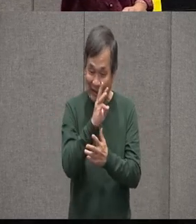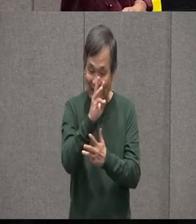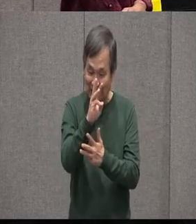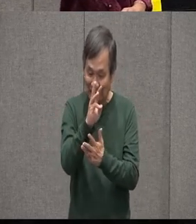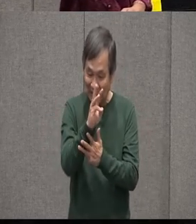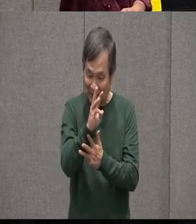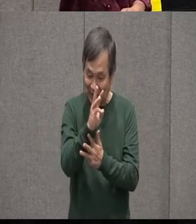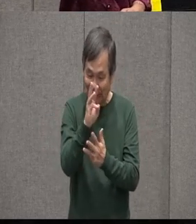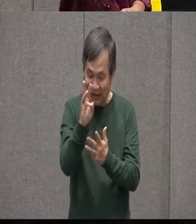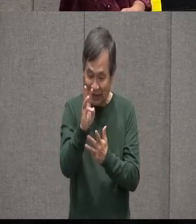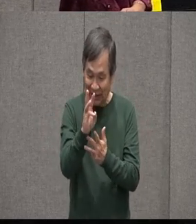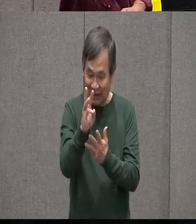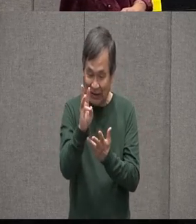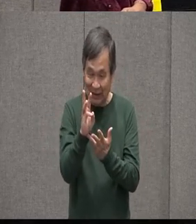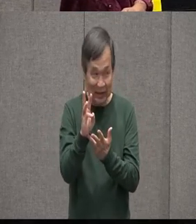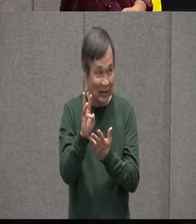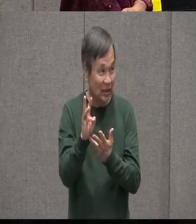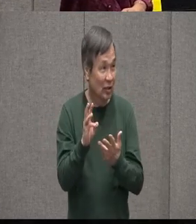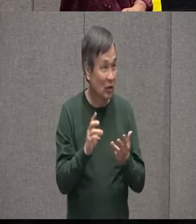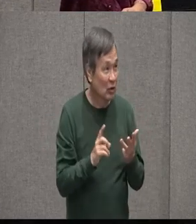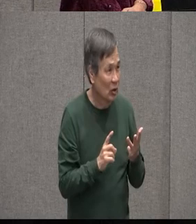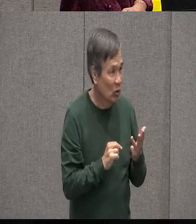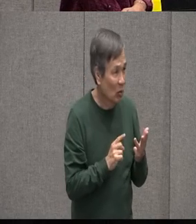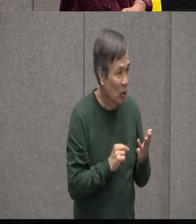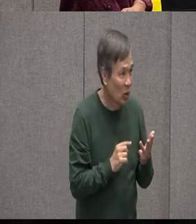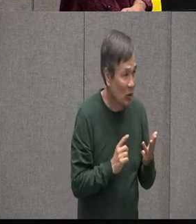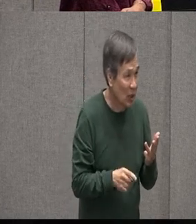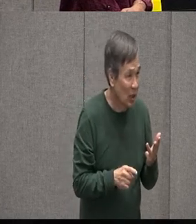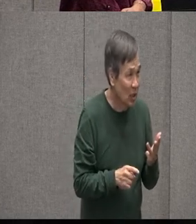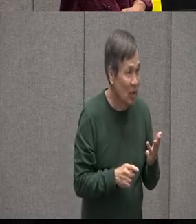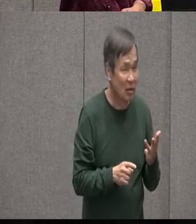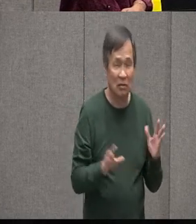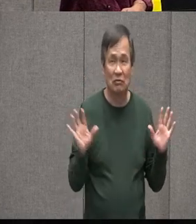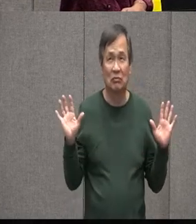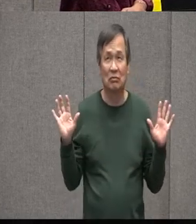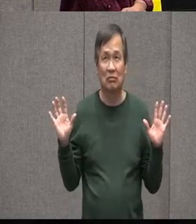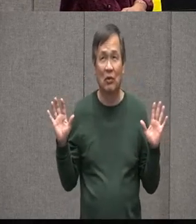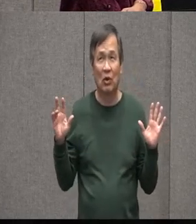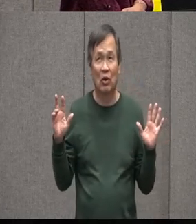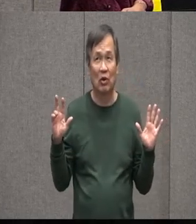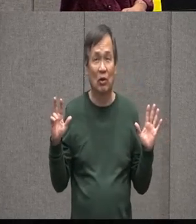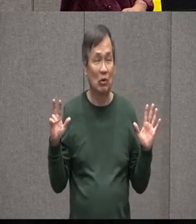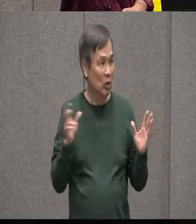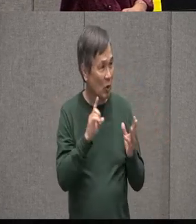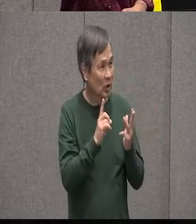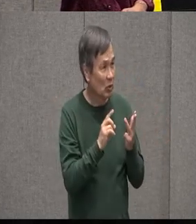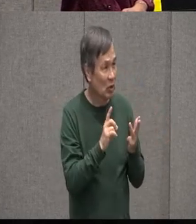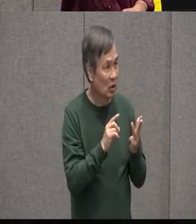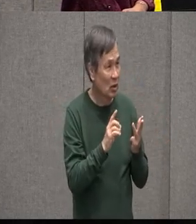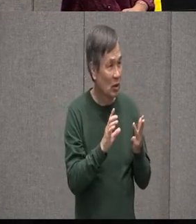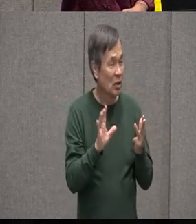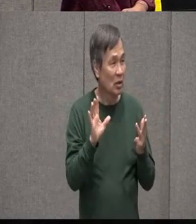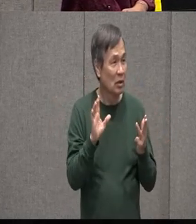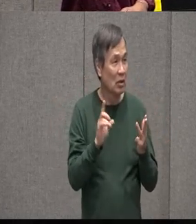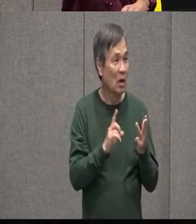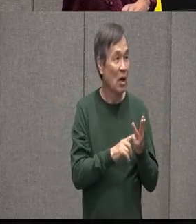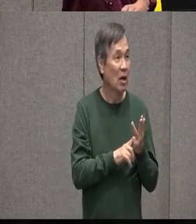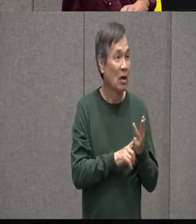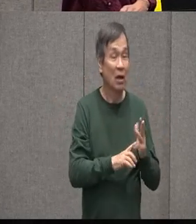and a 5. Do I get 1 more roll? Did I roll? No, I think that was my 3rd roll, huh? No. Roll. I think I get